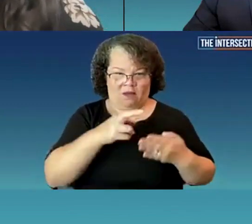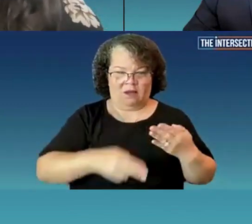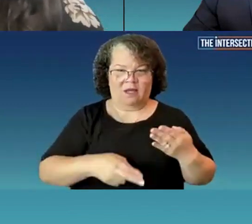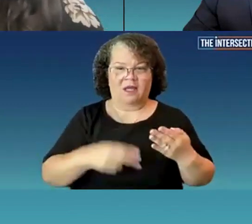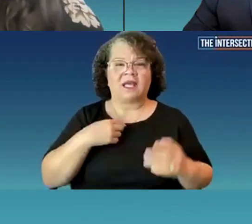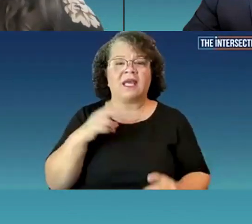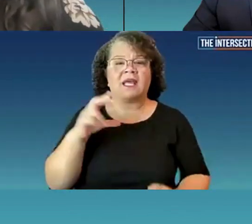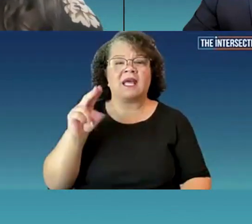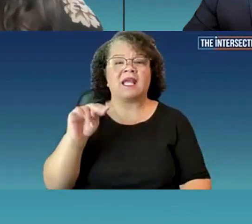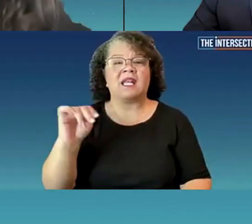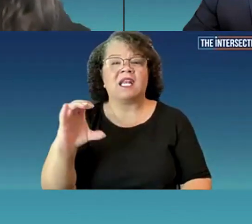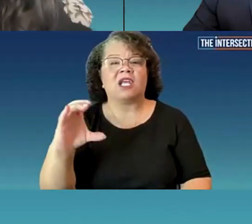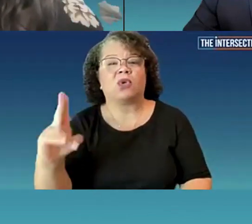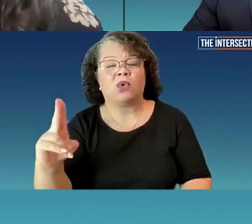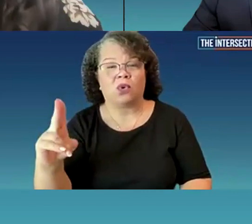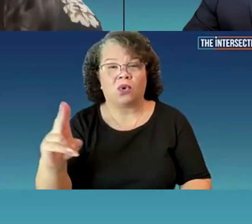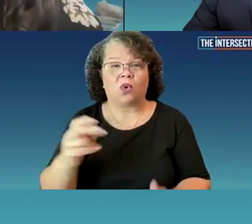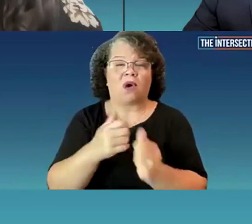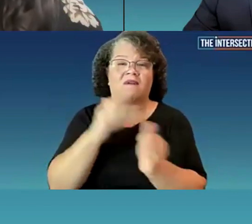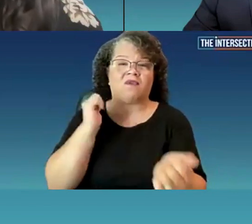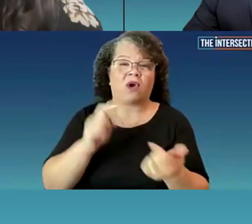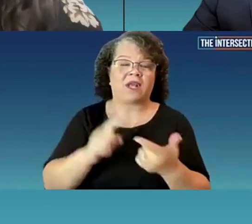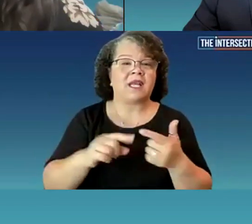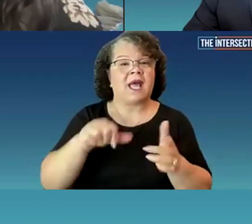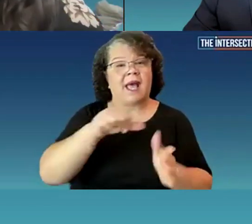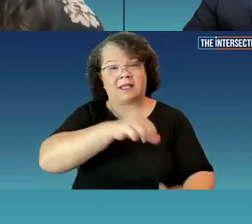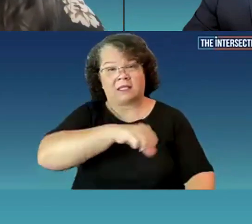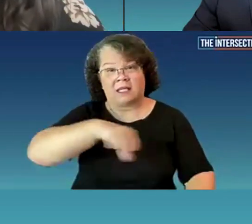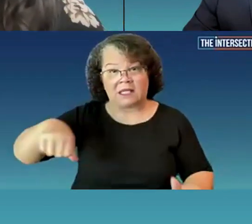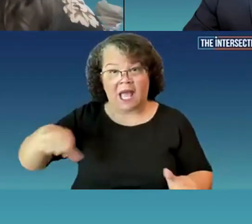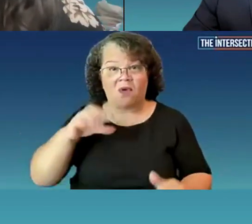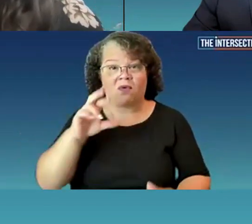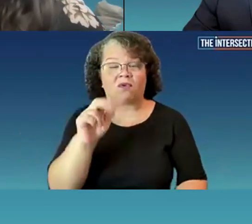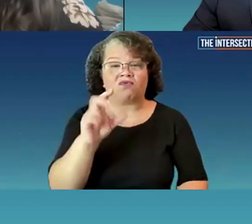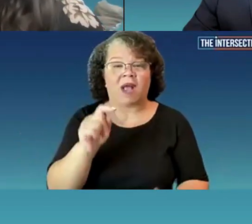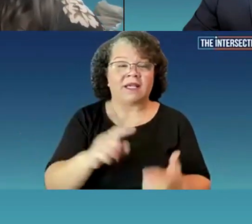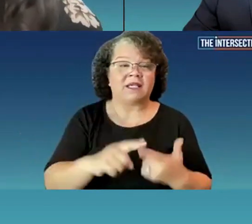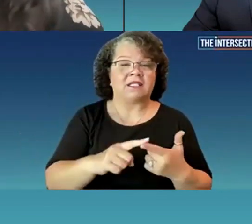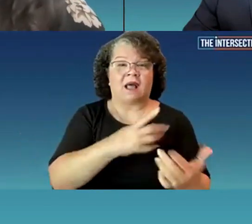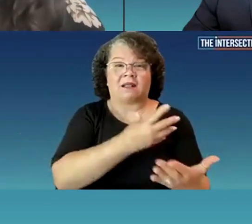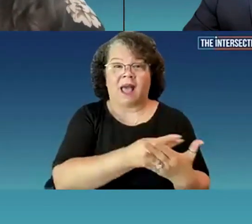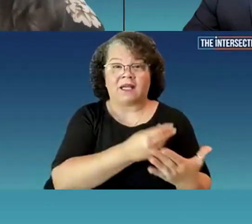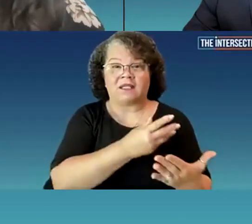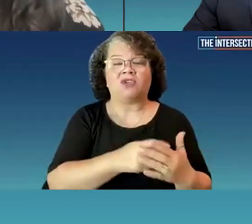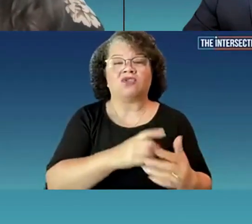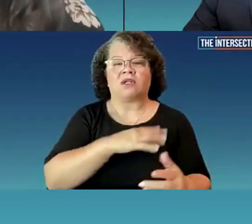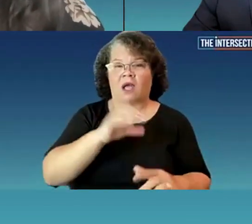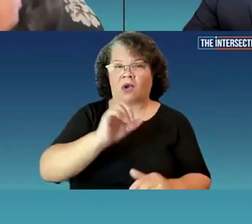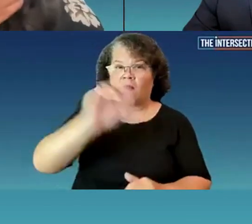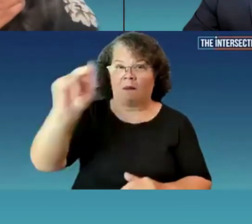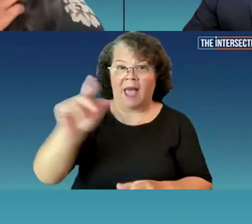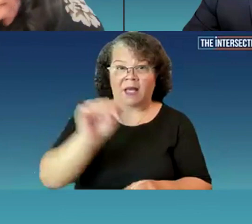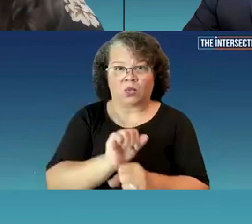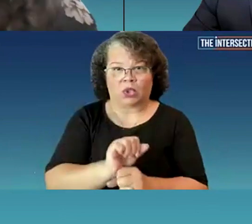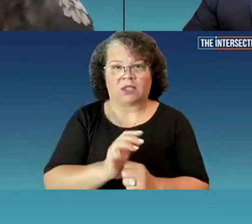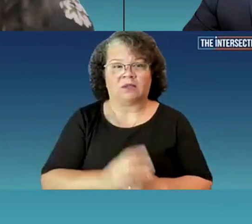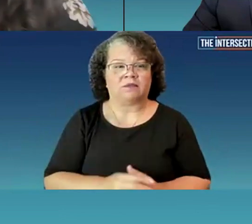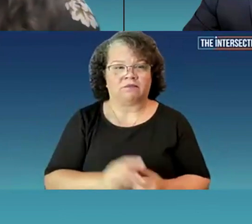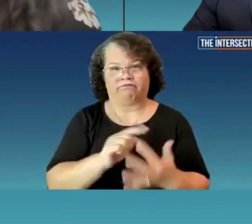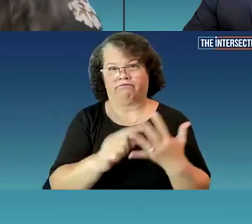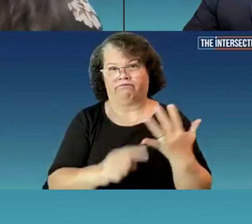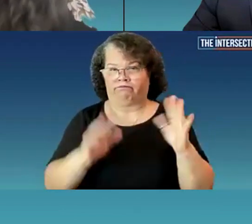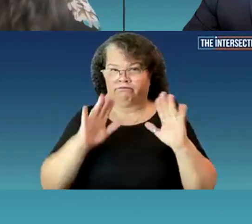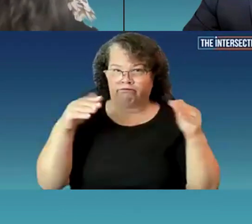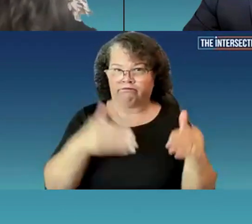avoidance, cesarean rates, lactation, and return to work. Part of, I think,